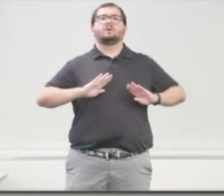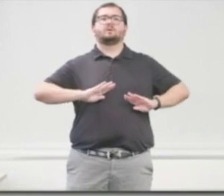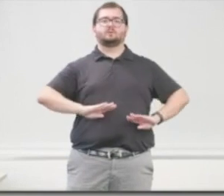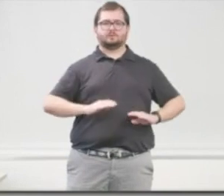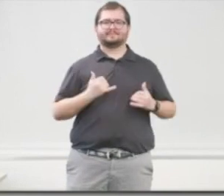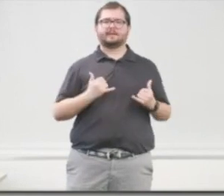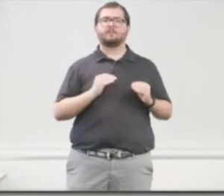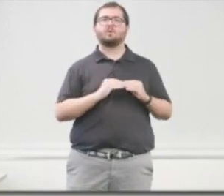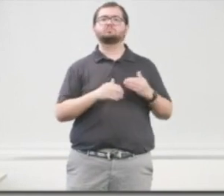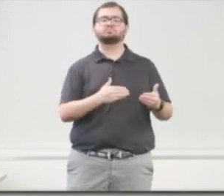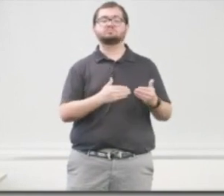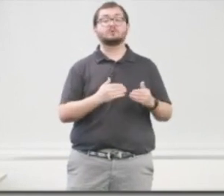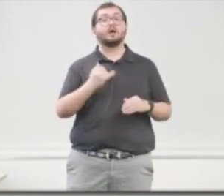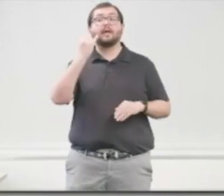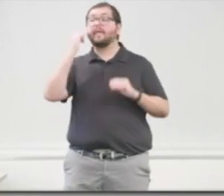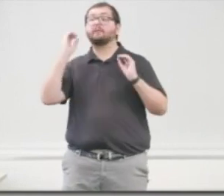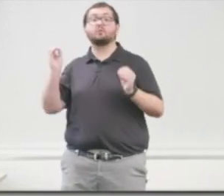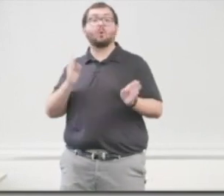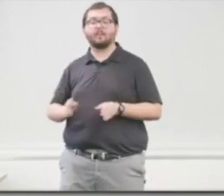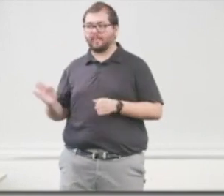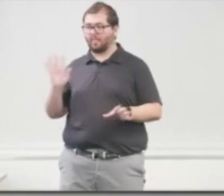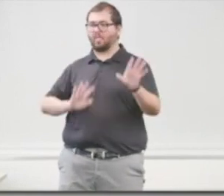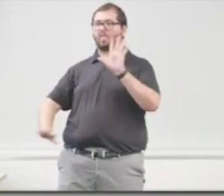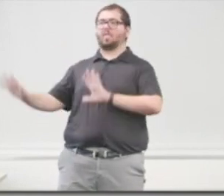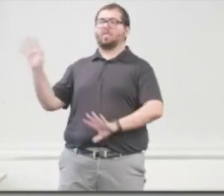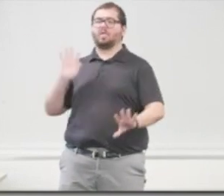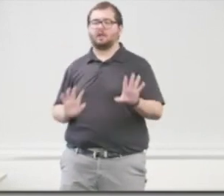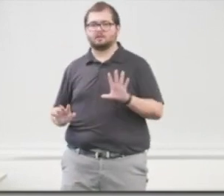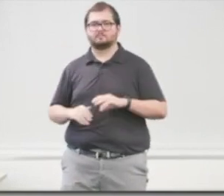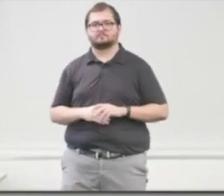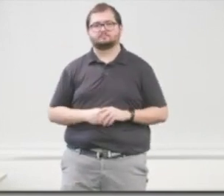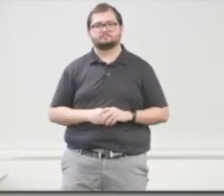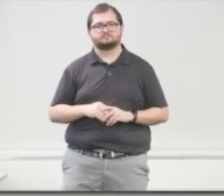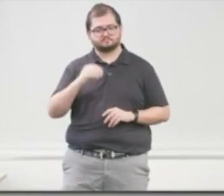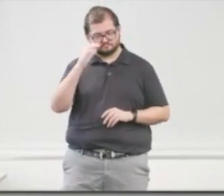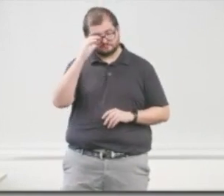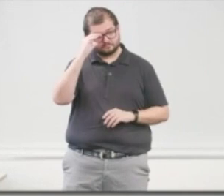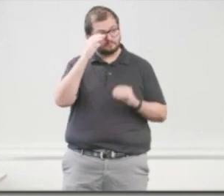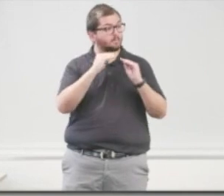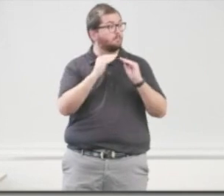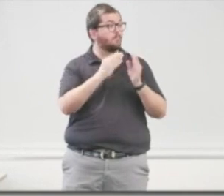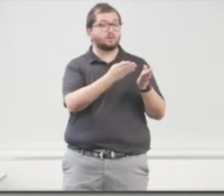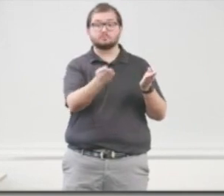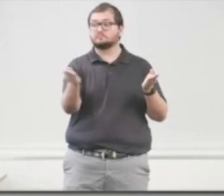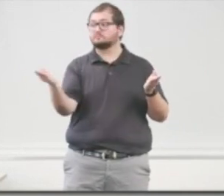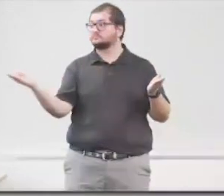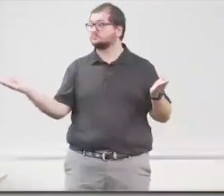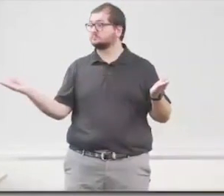that have zero plan on how to address a major outage. Good question, though. Any other questions from the audience?